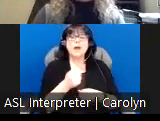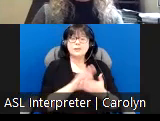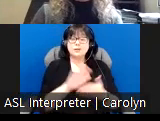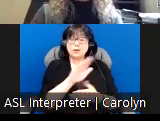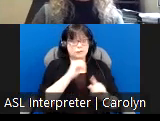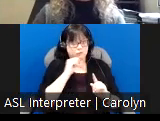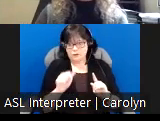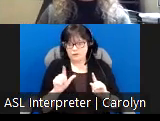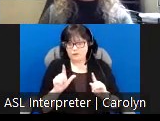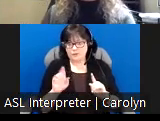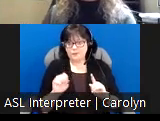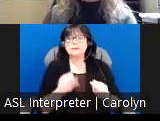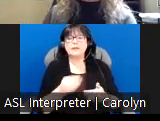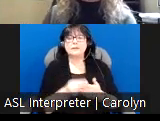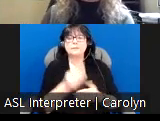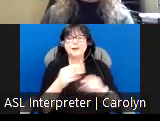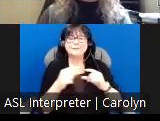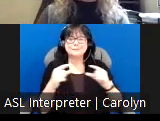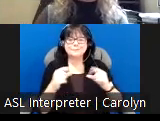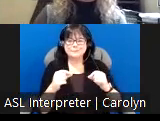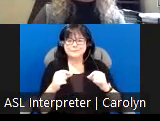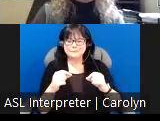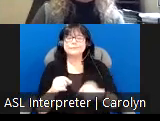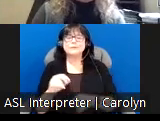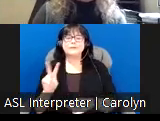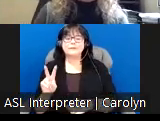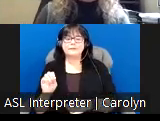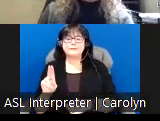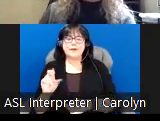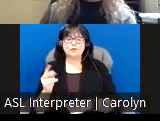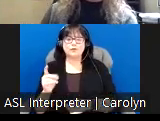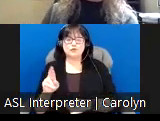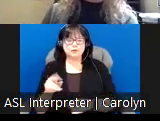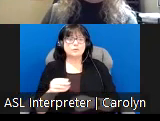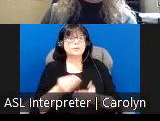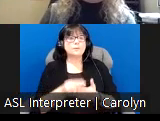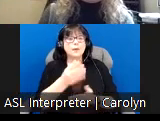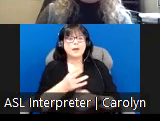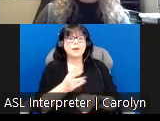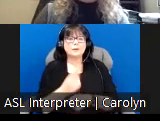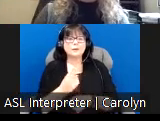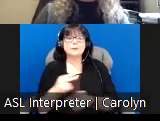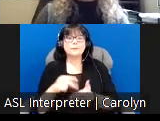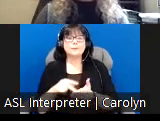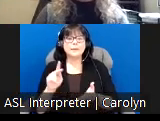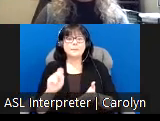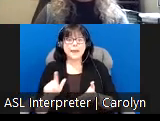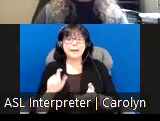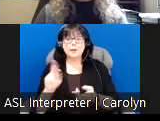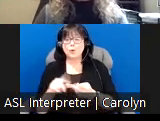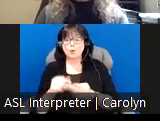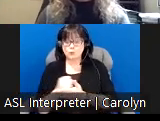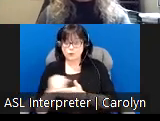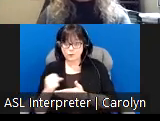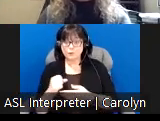can purchase vouchers either through PayPal or credit card. And then non-college LBS providers and external